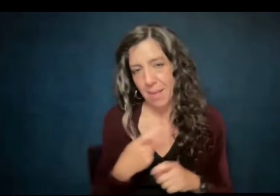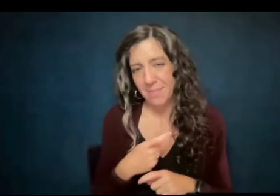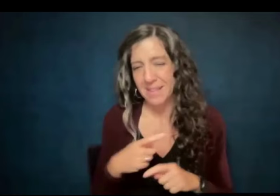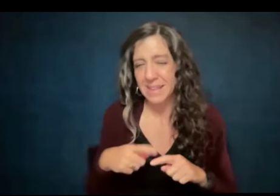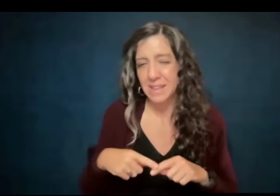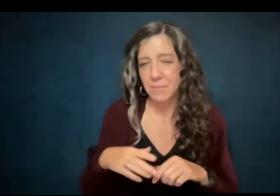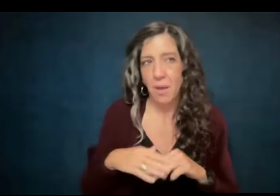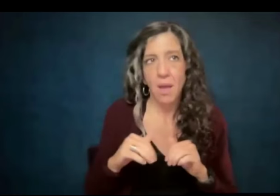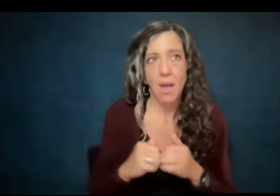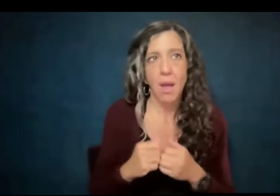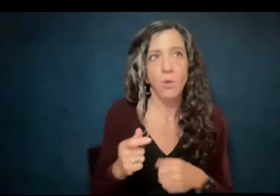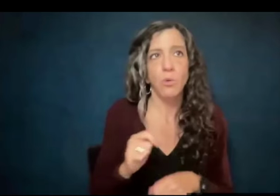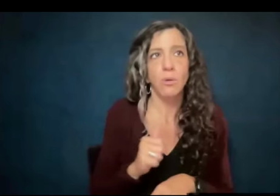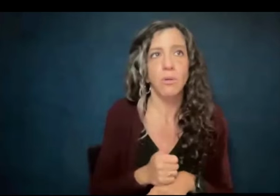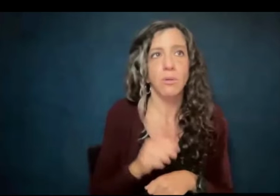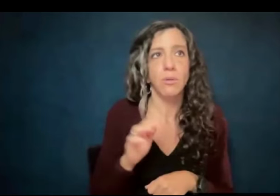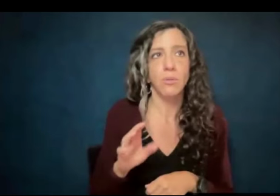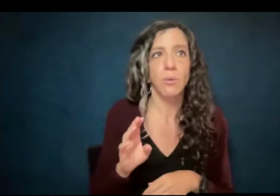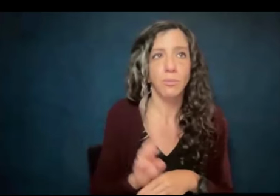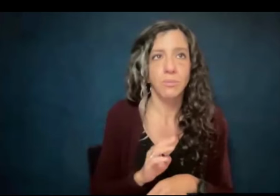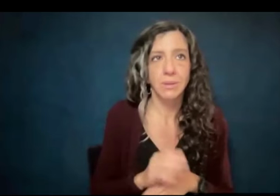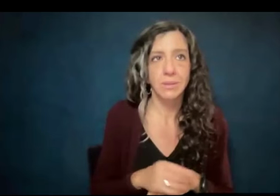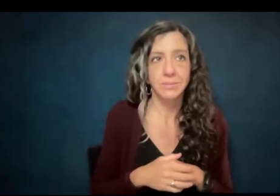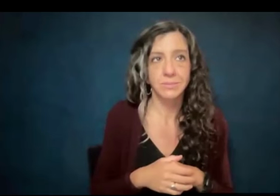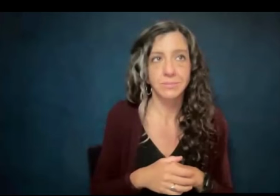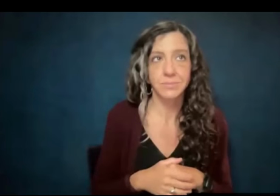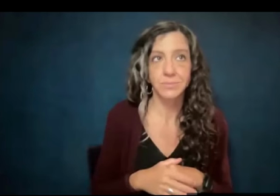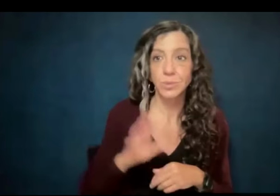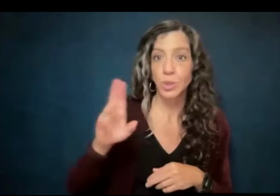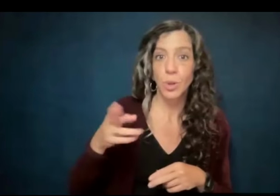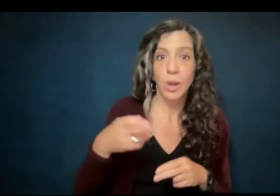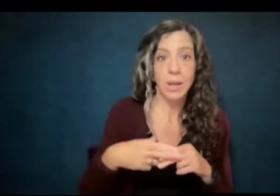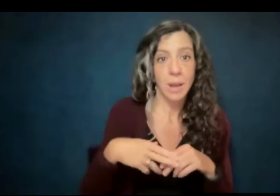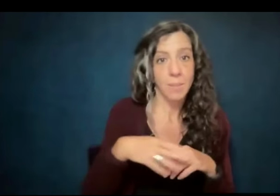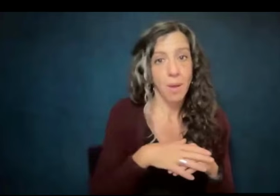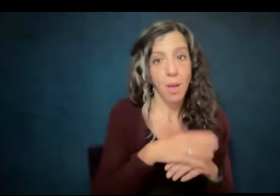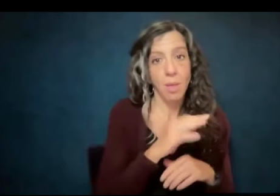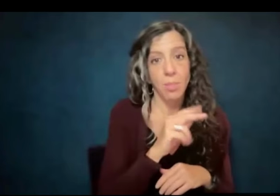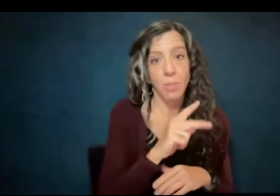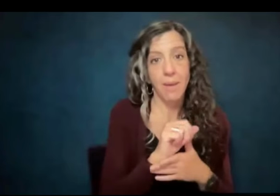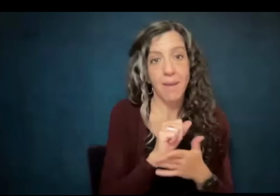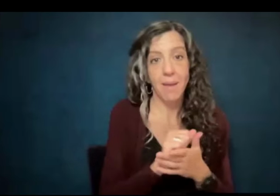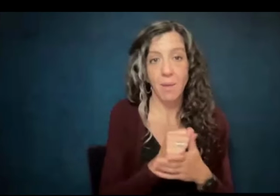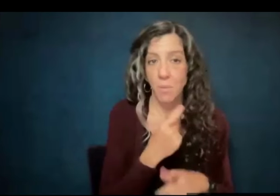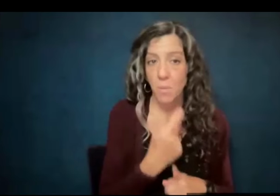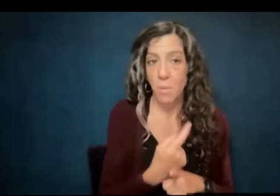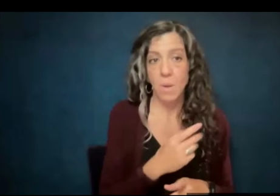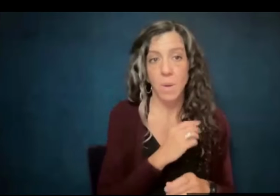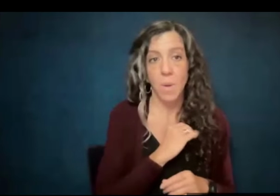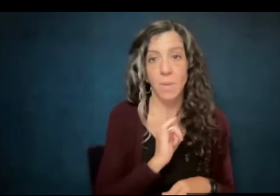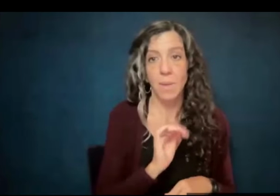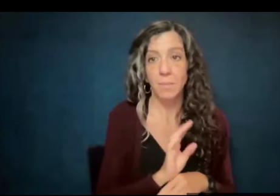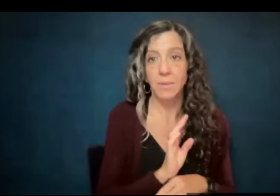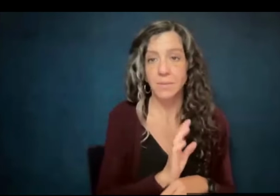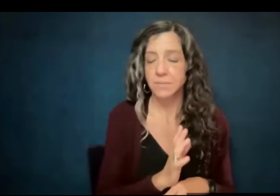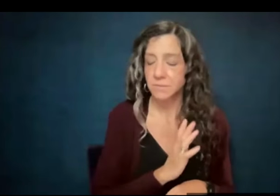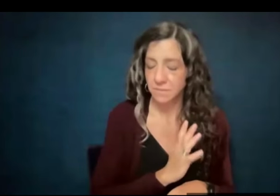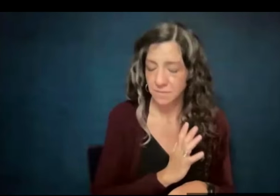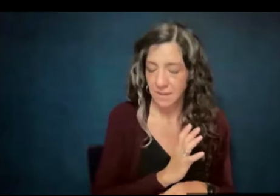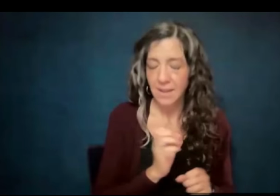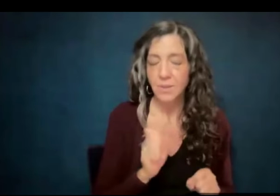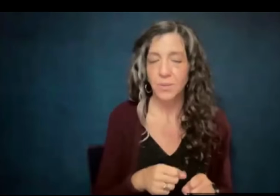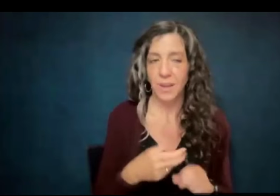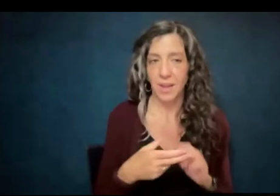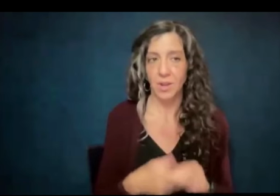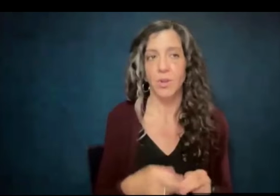your business. So if it's your name is on the bank account as the only owner of this business, yeah, it could be property